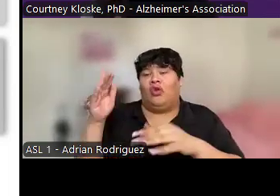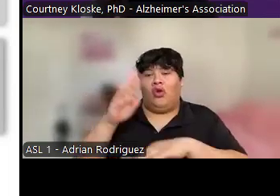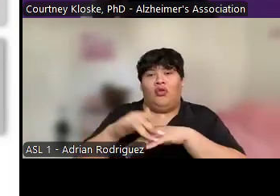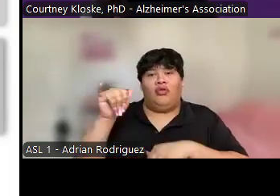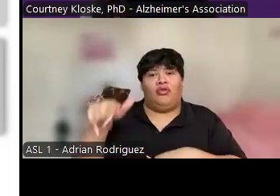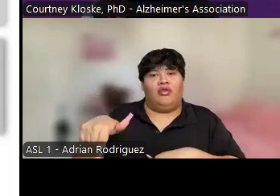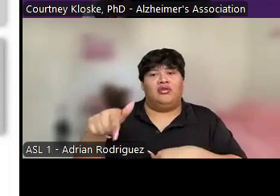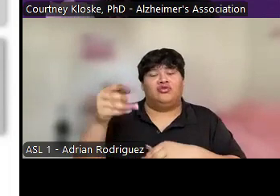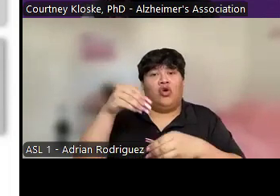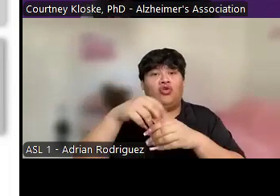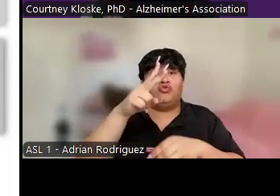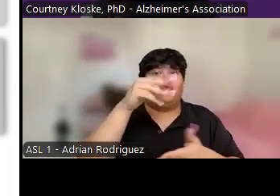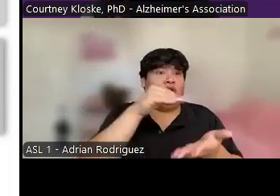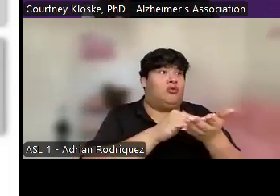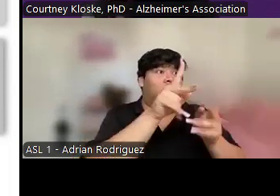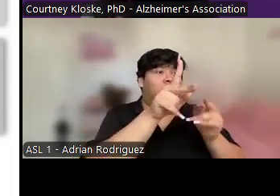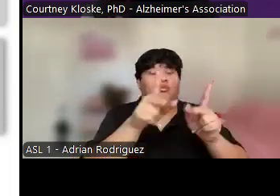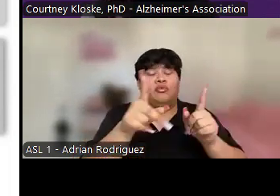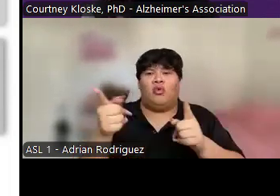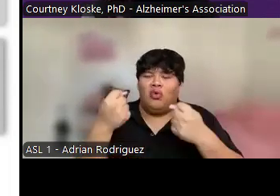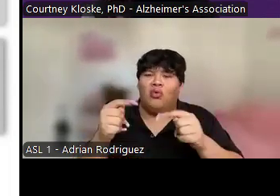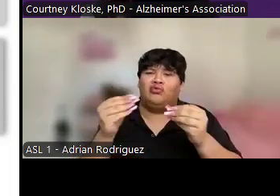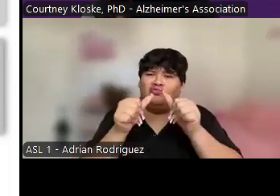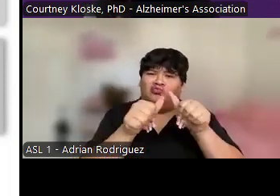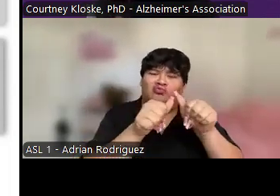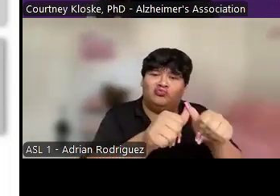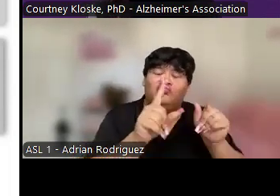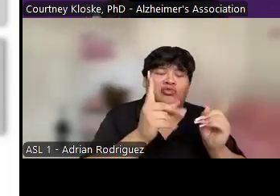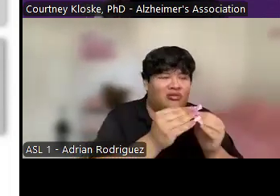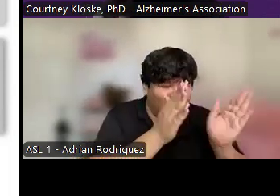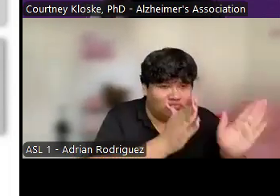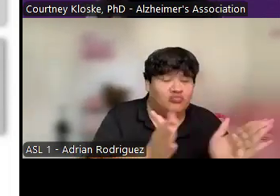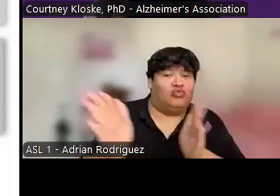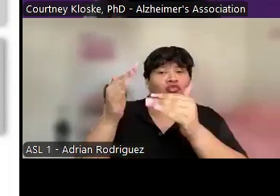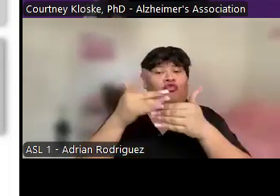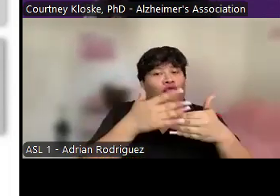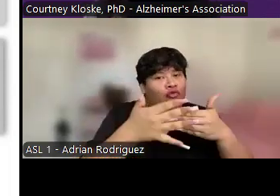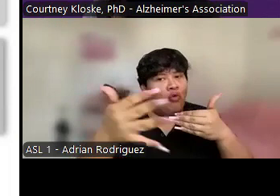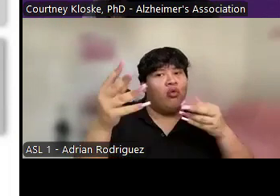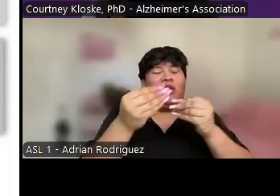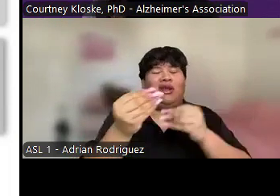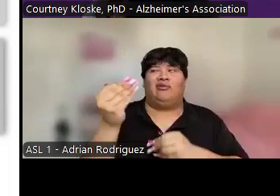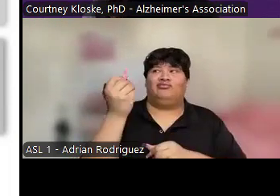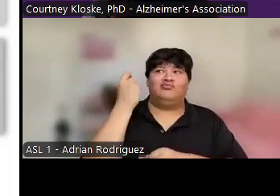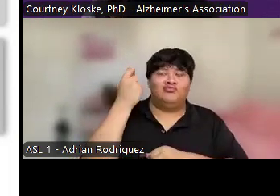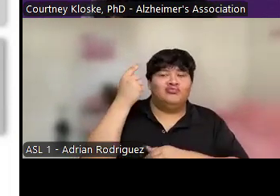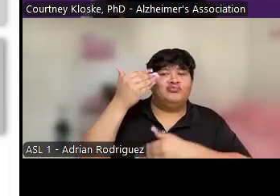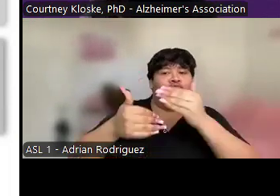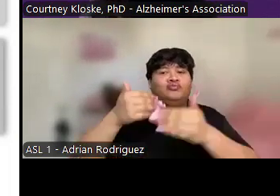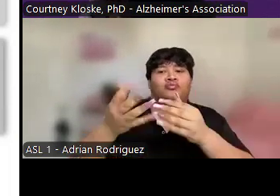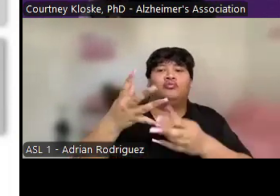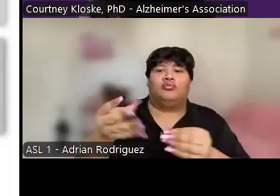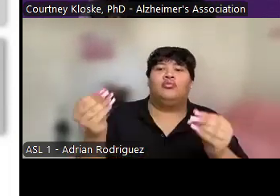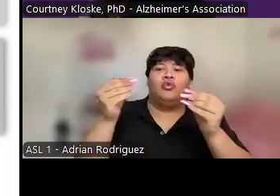2,000 participants. And so we are going to keep moving this forward and keep understanding what's happening in